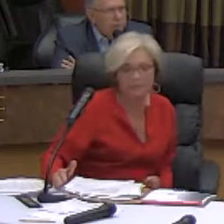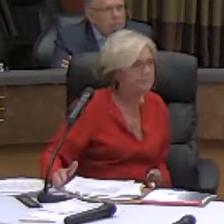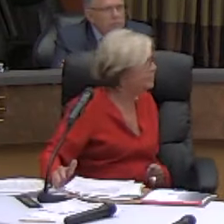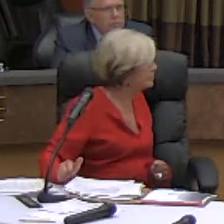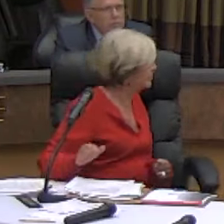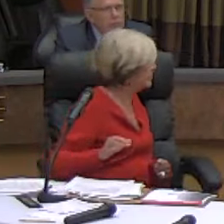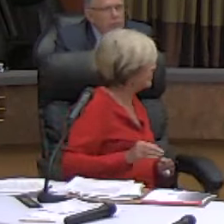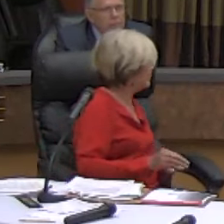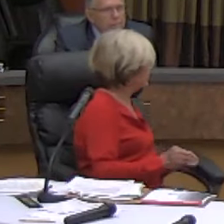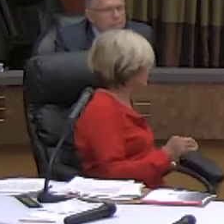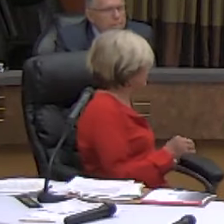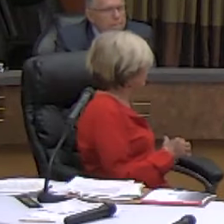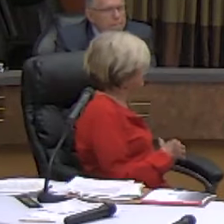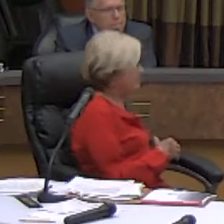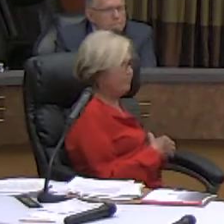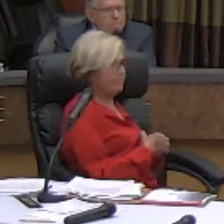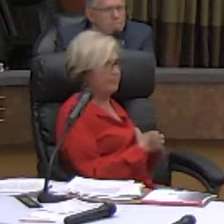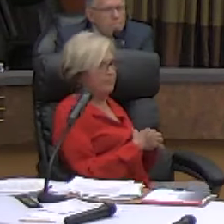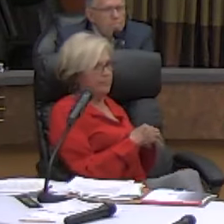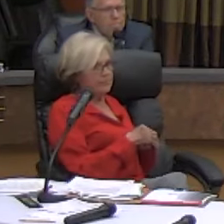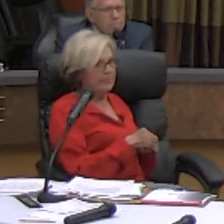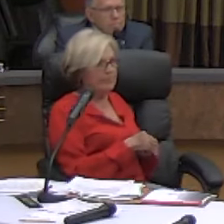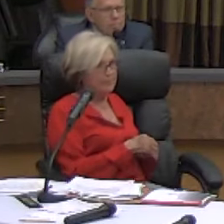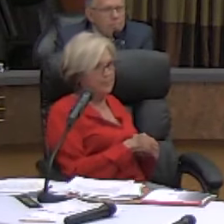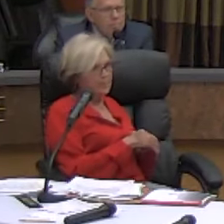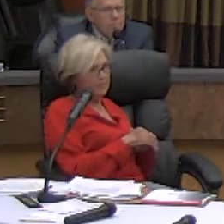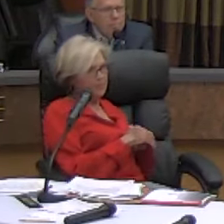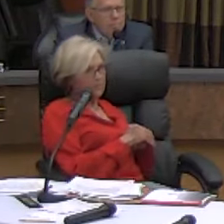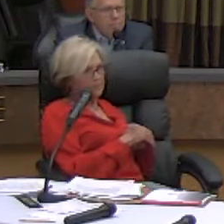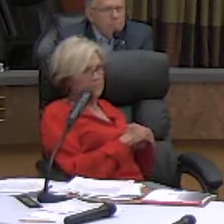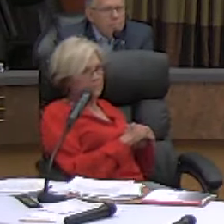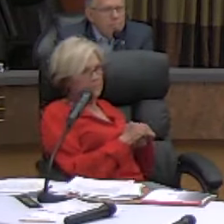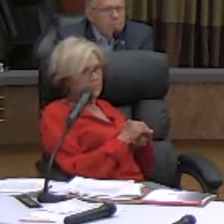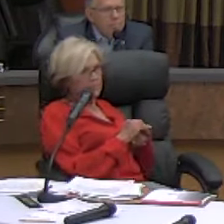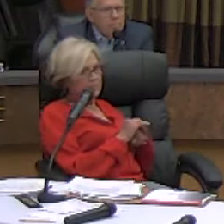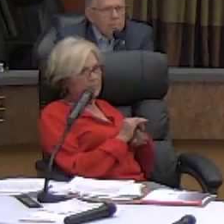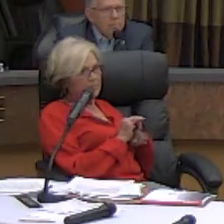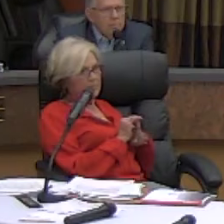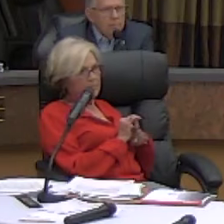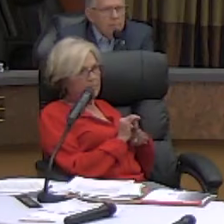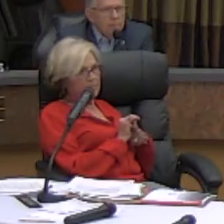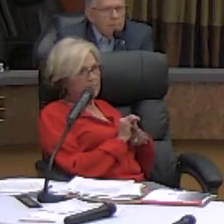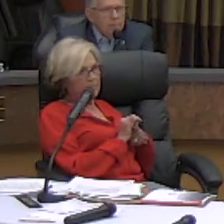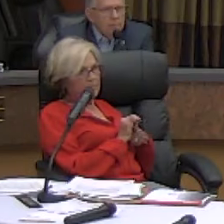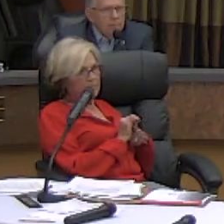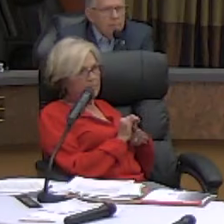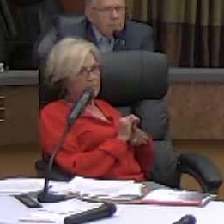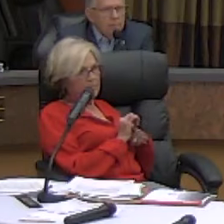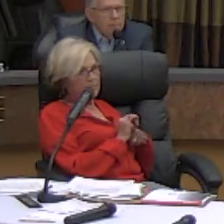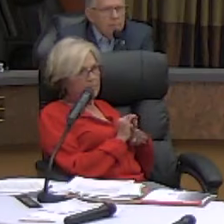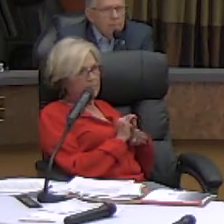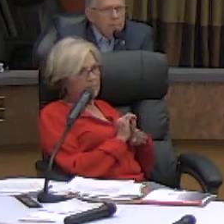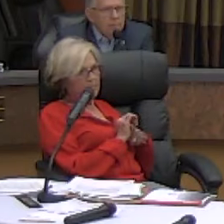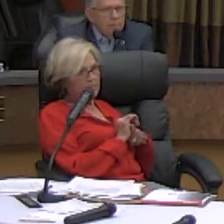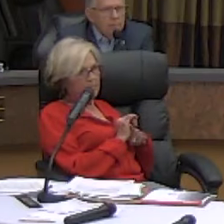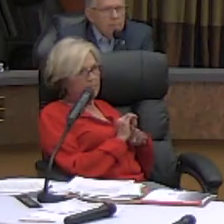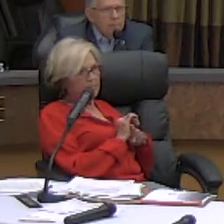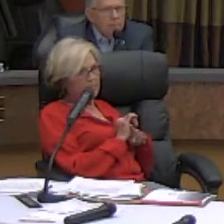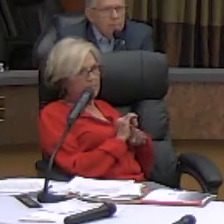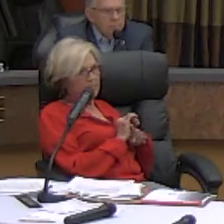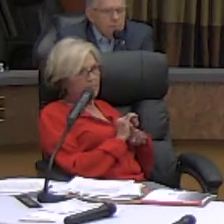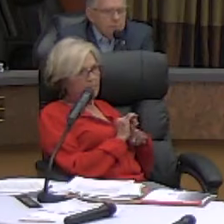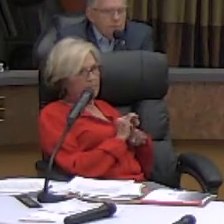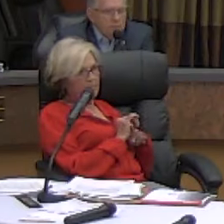lifted. What about with an intention to do it as soon as possible with a full normal